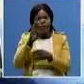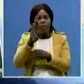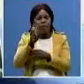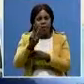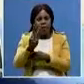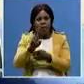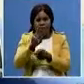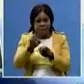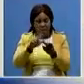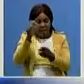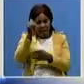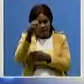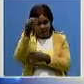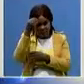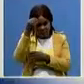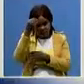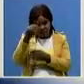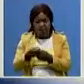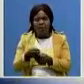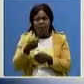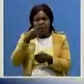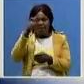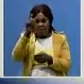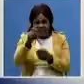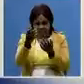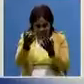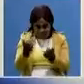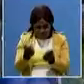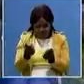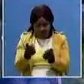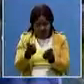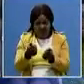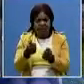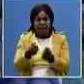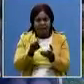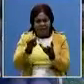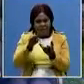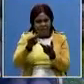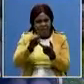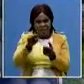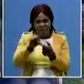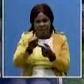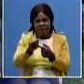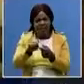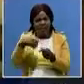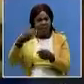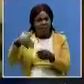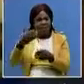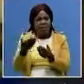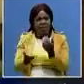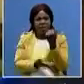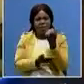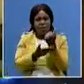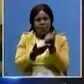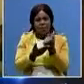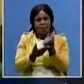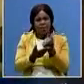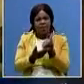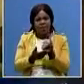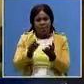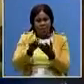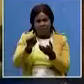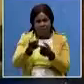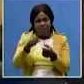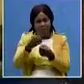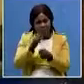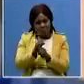know, the demand for statistics on gender-based violence is ever increasing, as statistics play a key role in